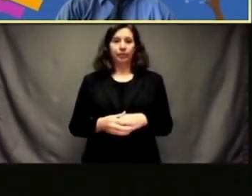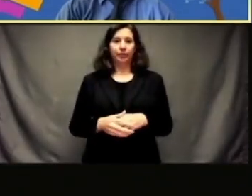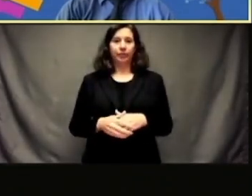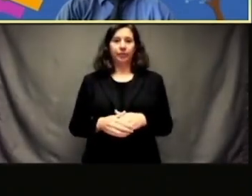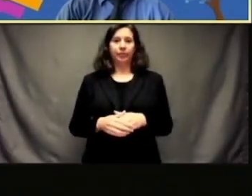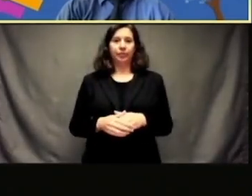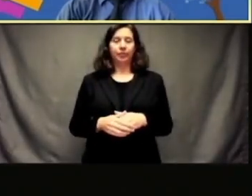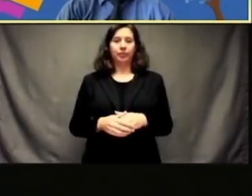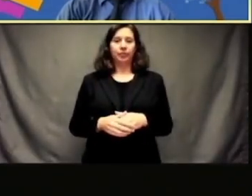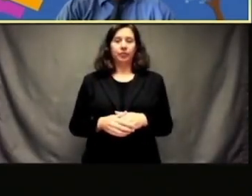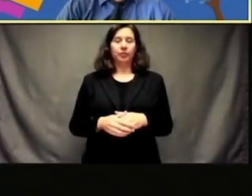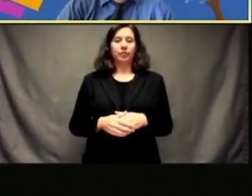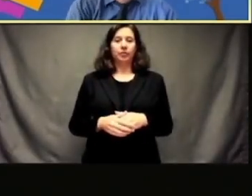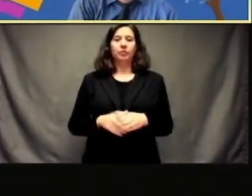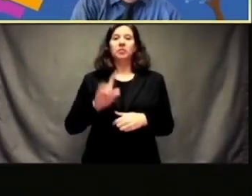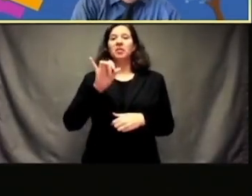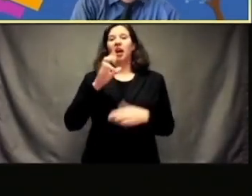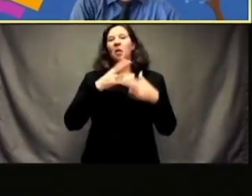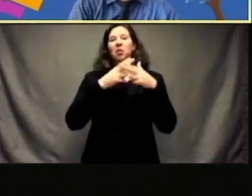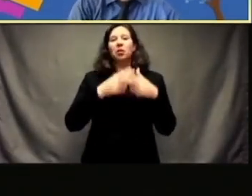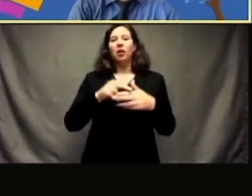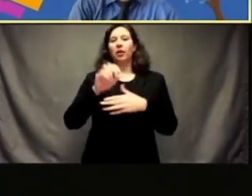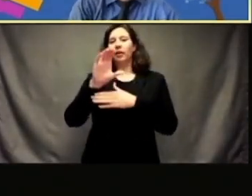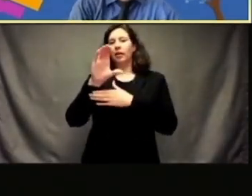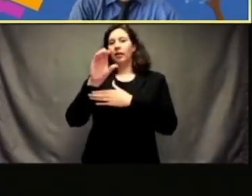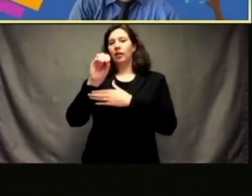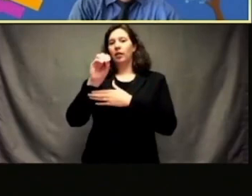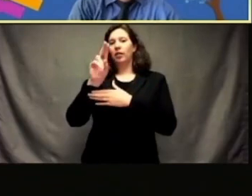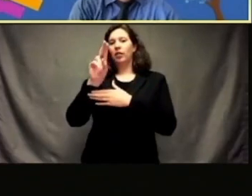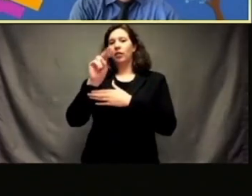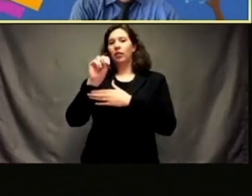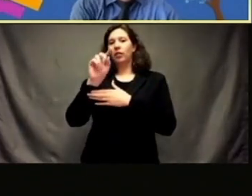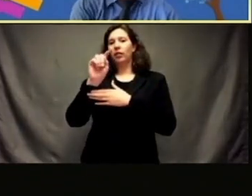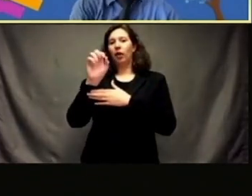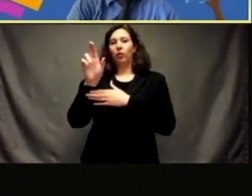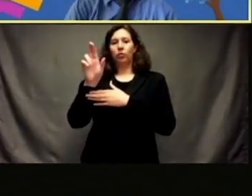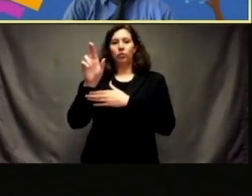And on that variable, we're going to call it counter.